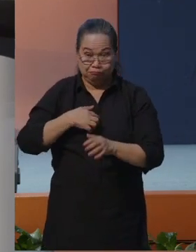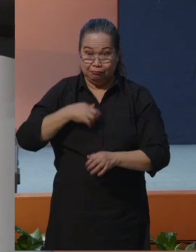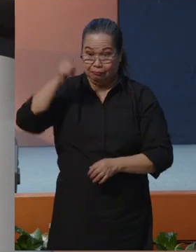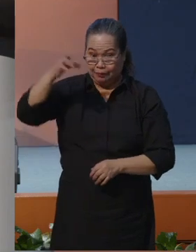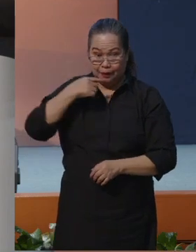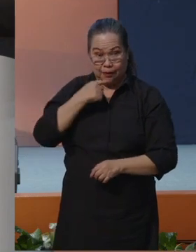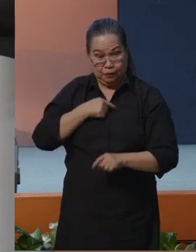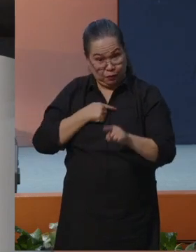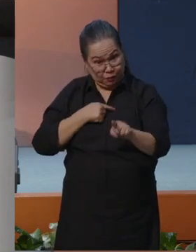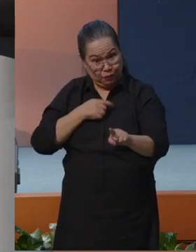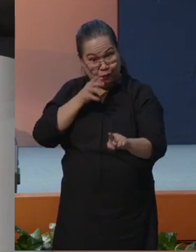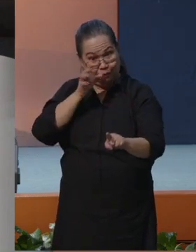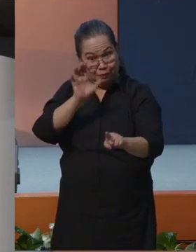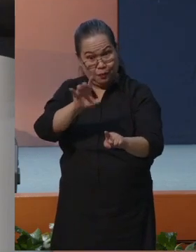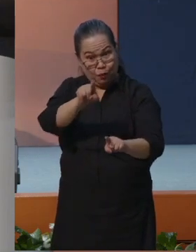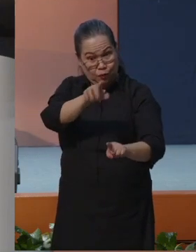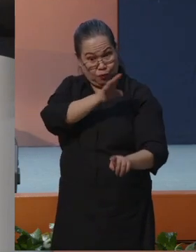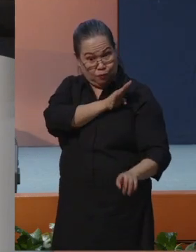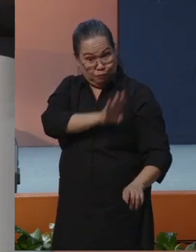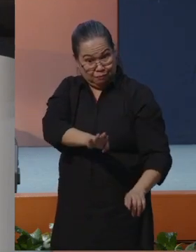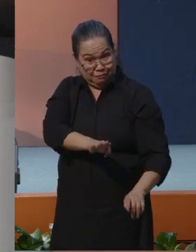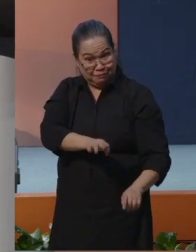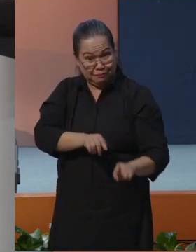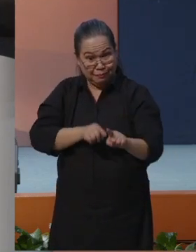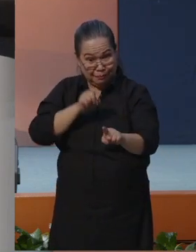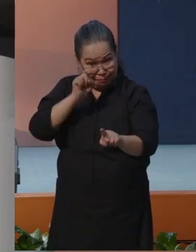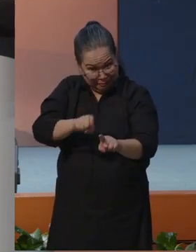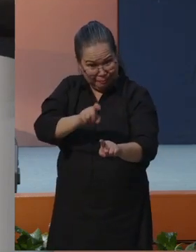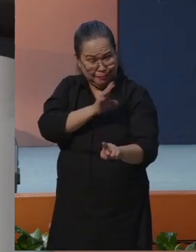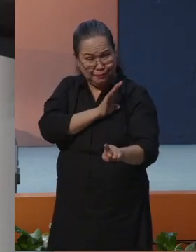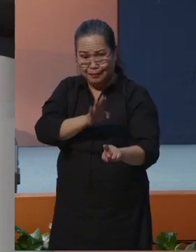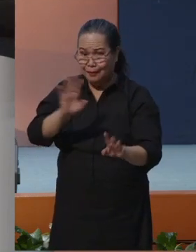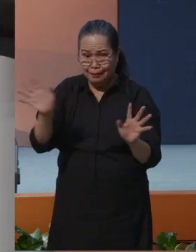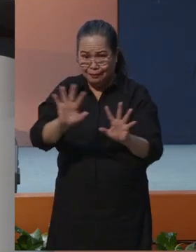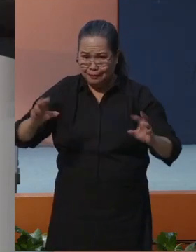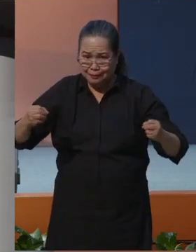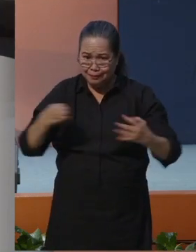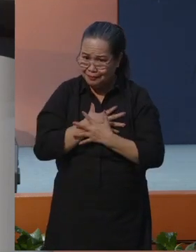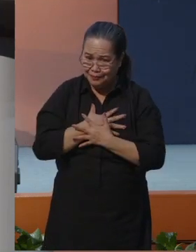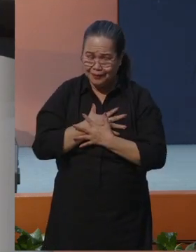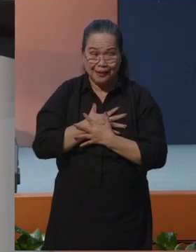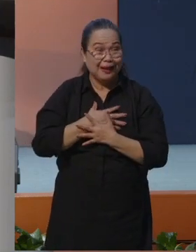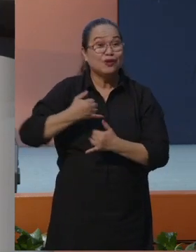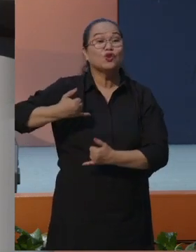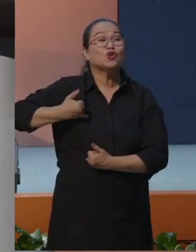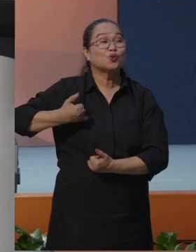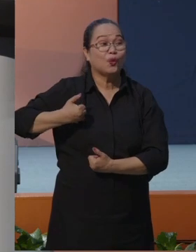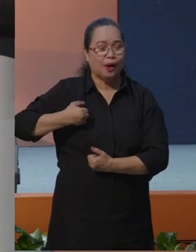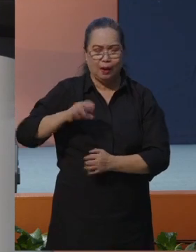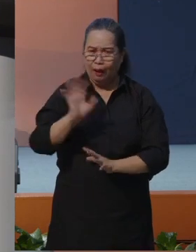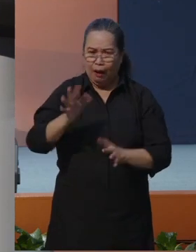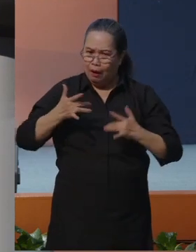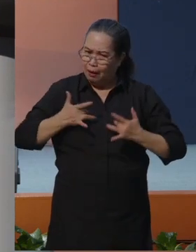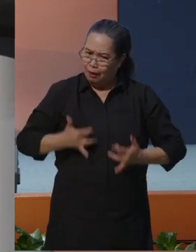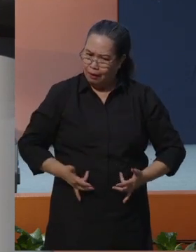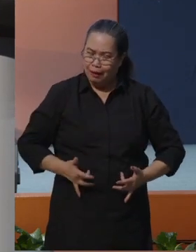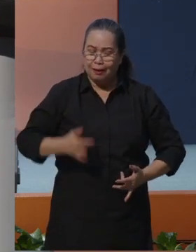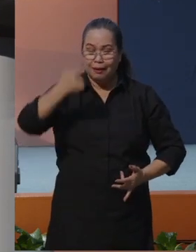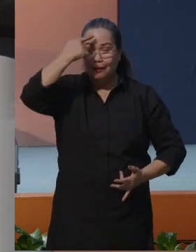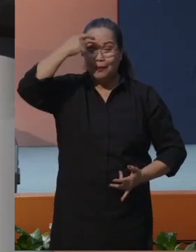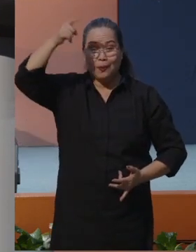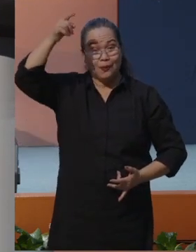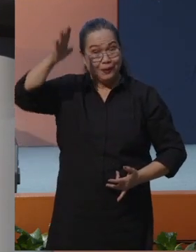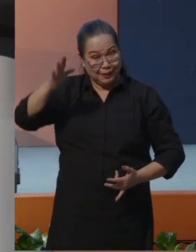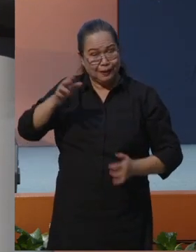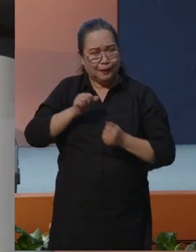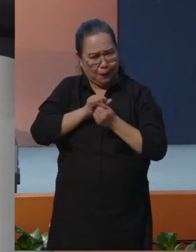you? Be strong and courageous. Do not be frightened. Do not be dismayed. For the Lord your God